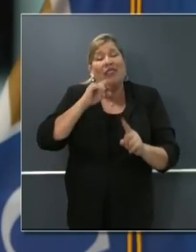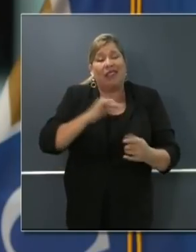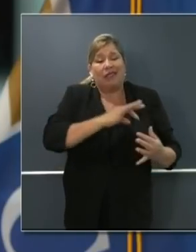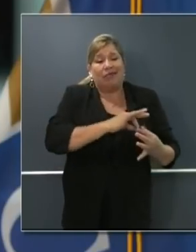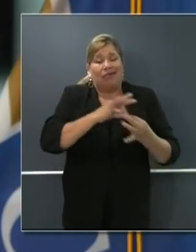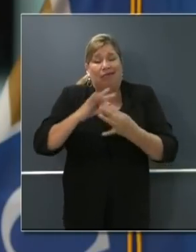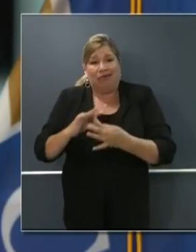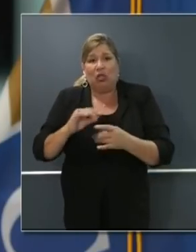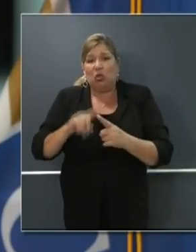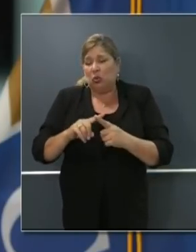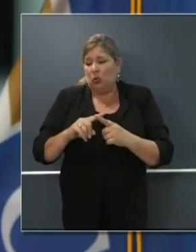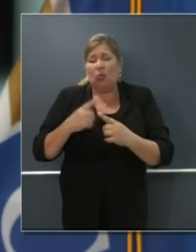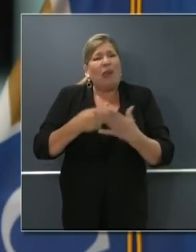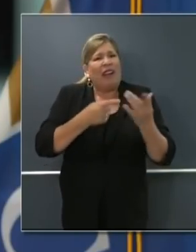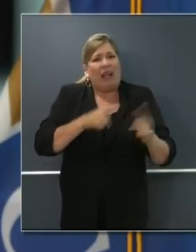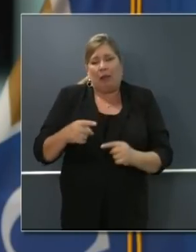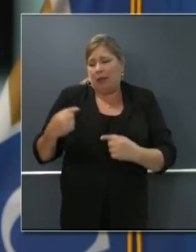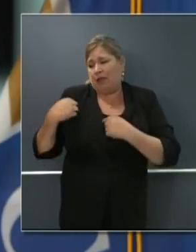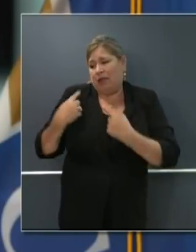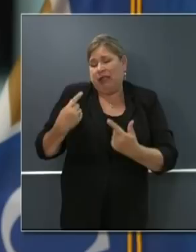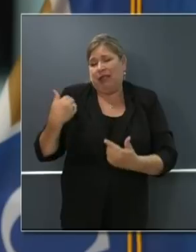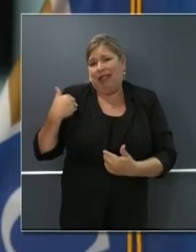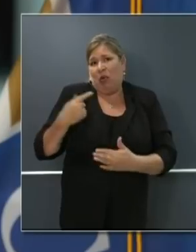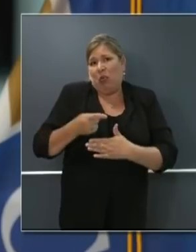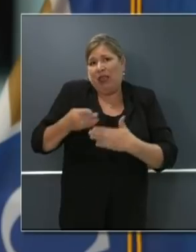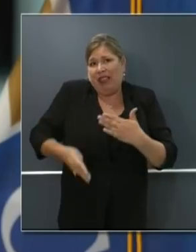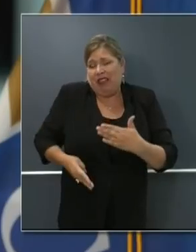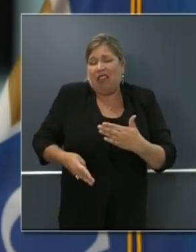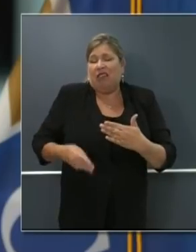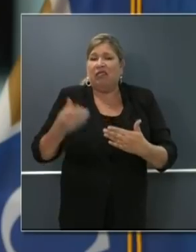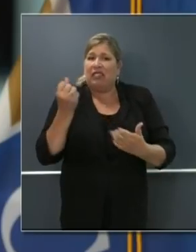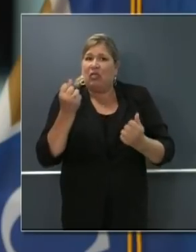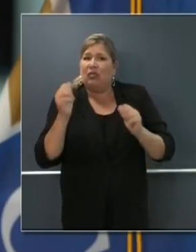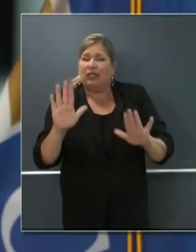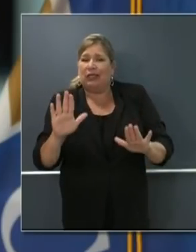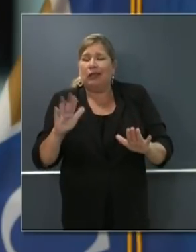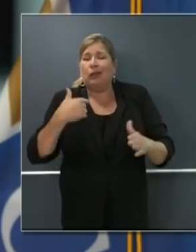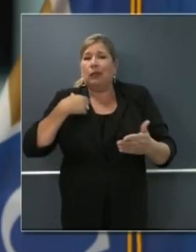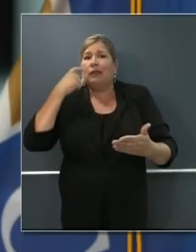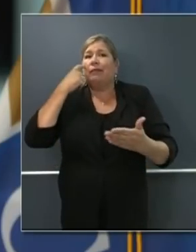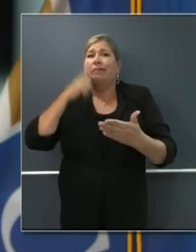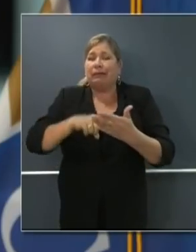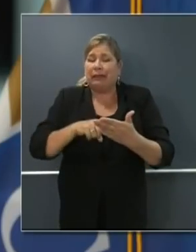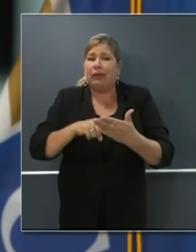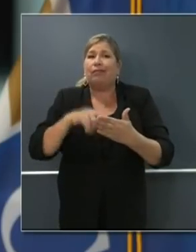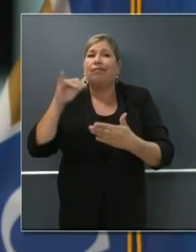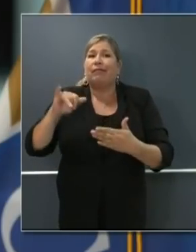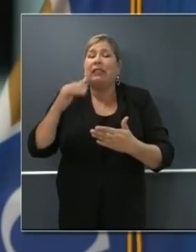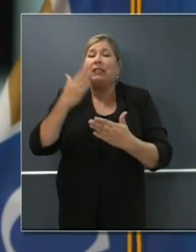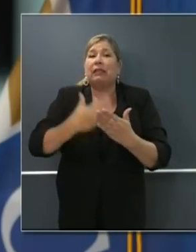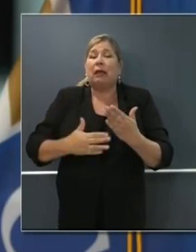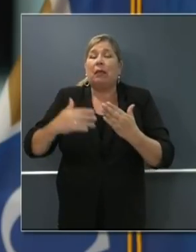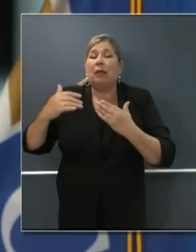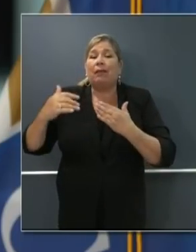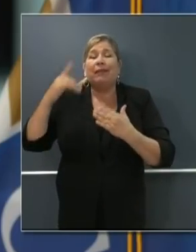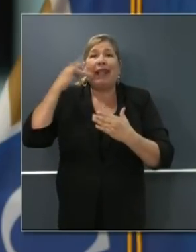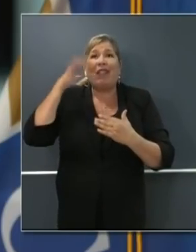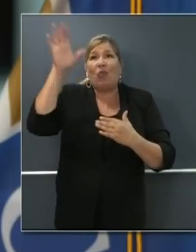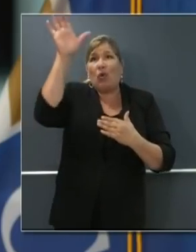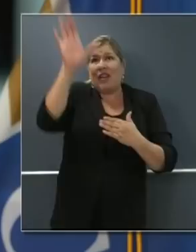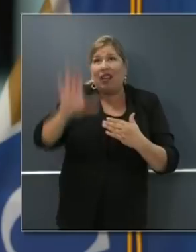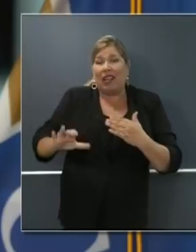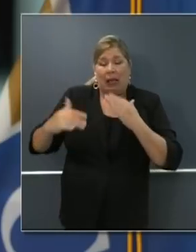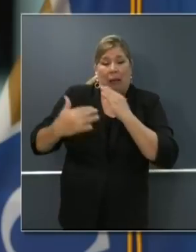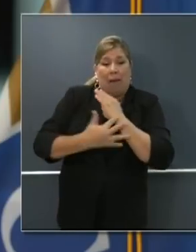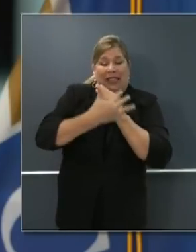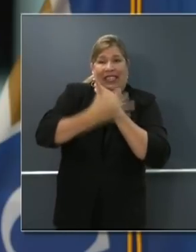Saturday in particular, and Sunday to some degree, on a couple of our beaches in the state of California. As